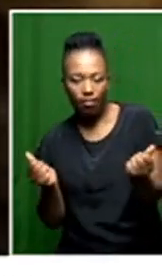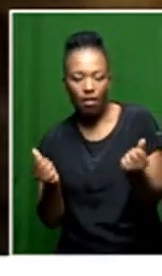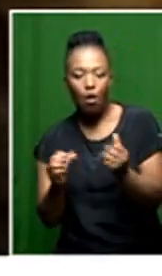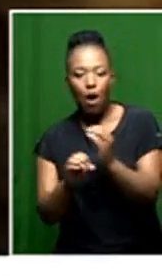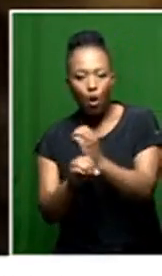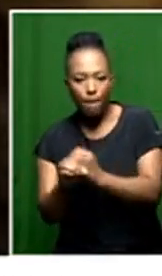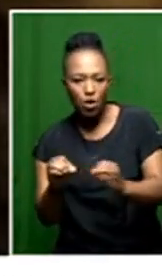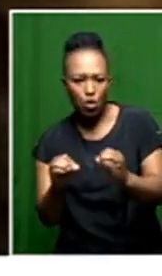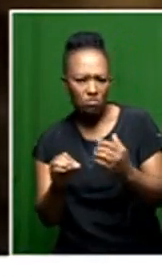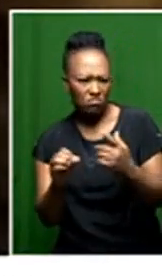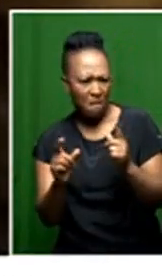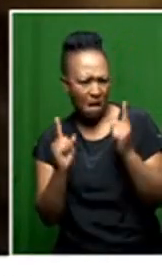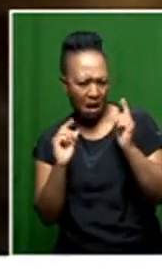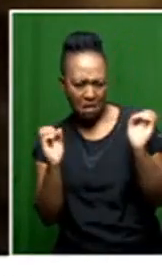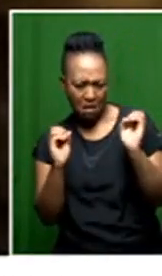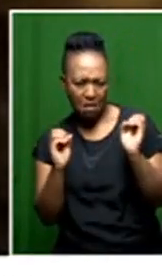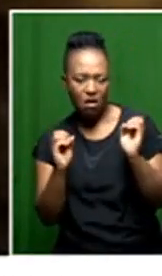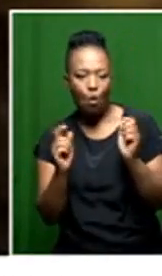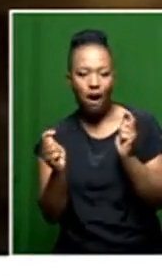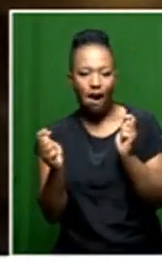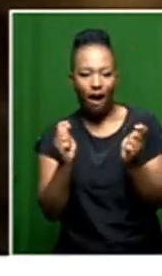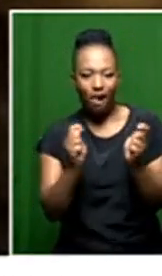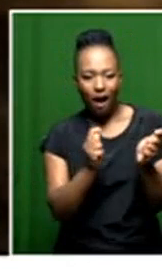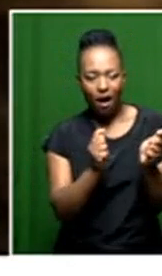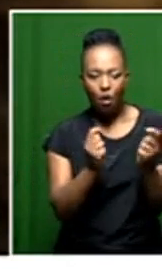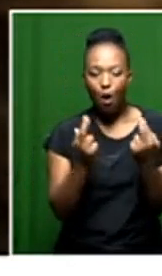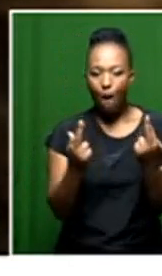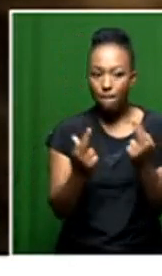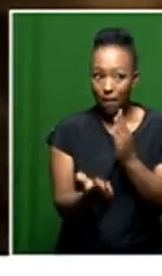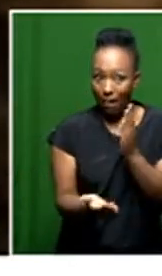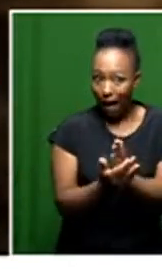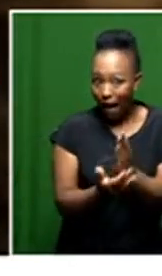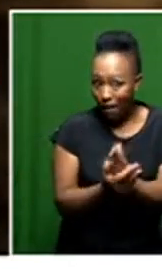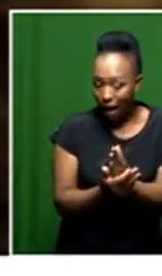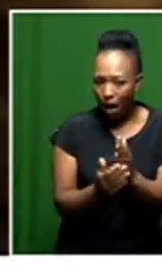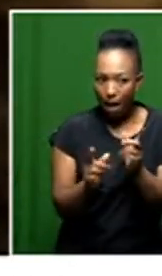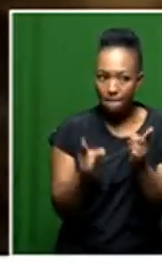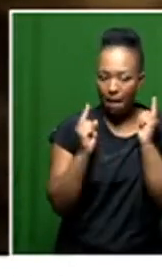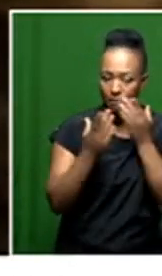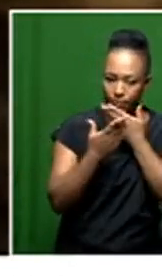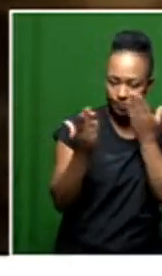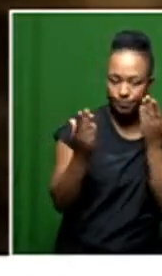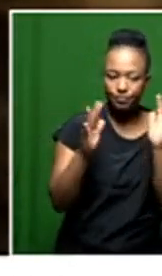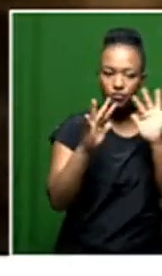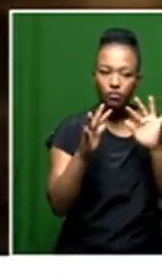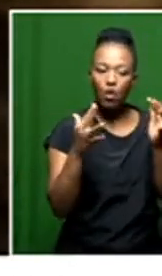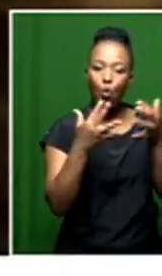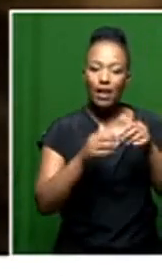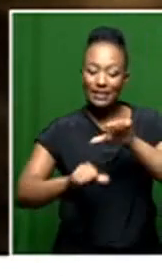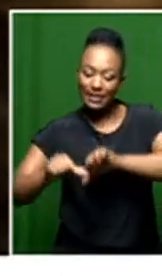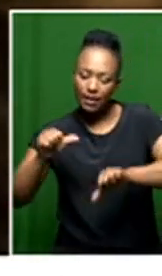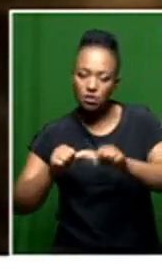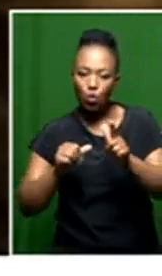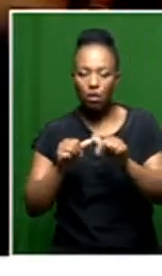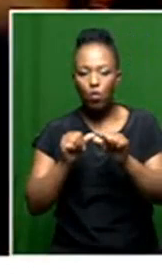the future mutations will keep taming down, but it's not a guarantee. And that is what the world and the scientific world will keep watching